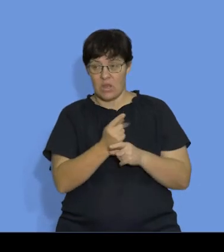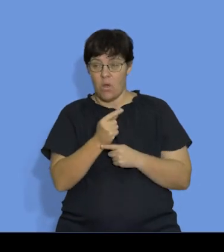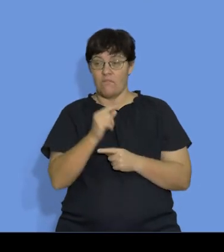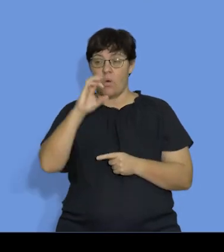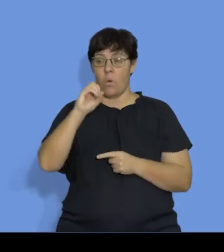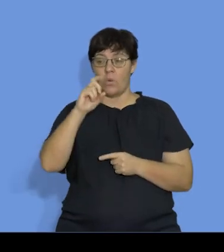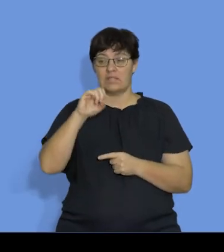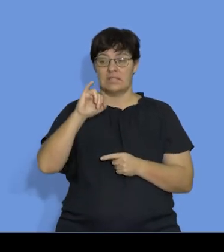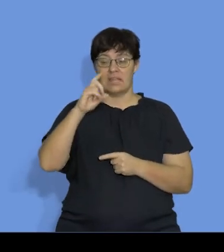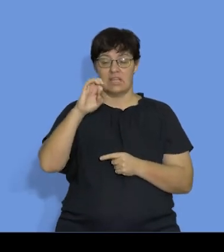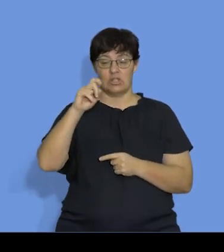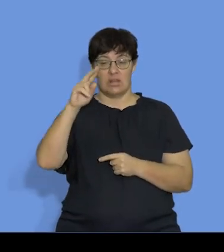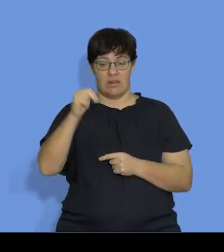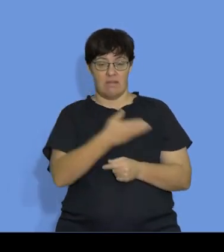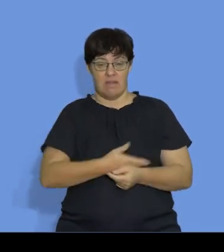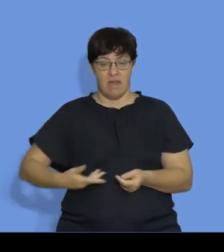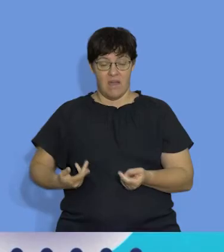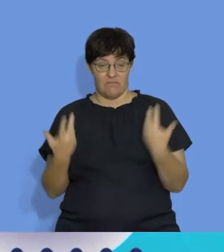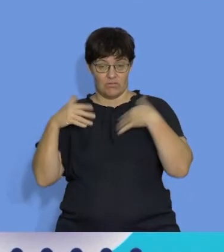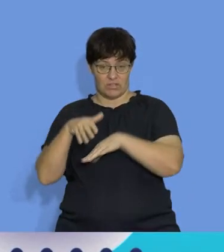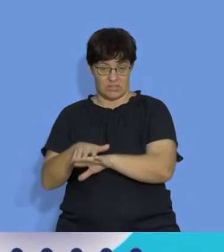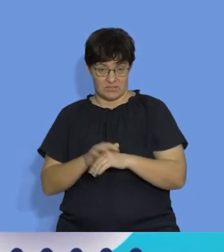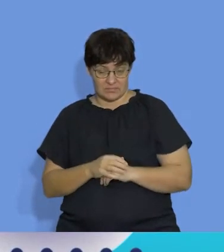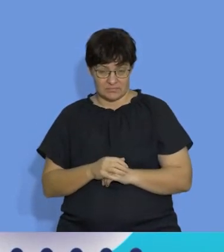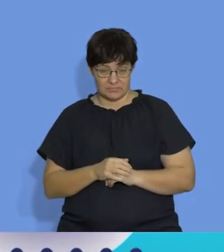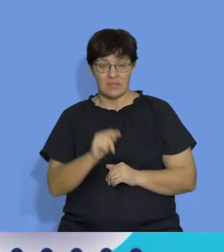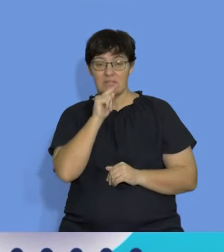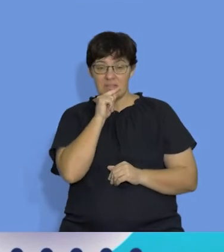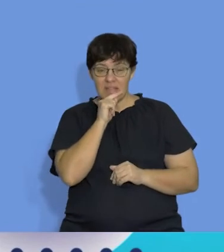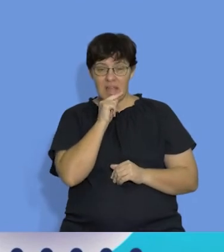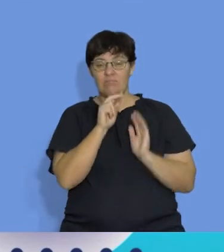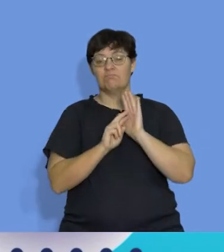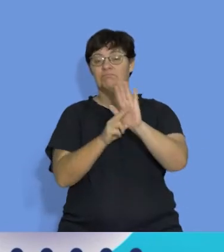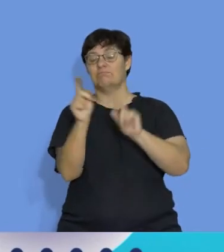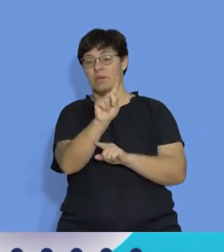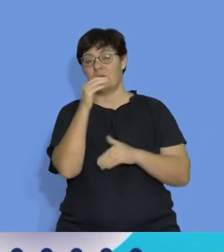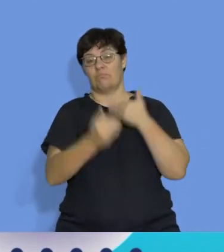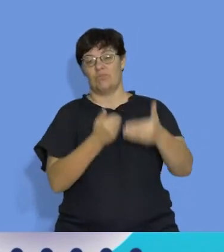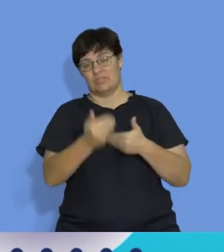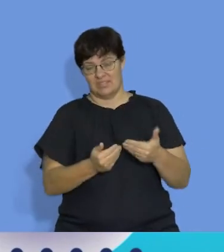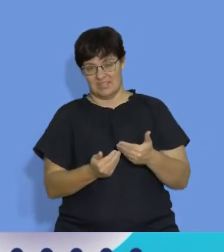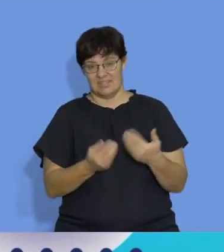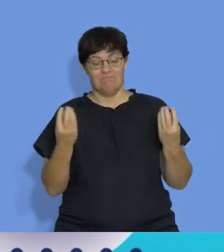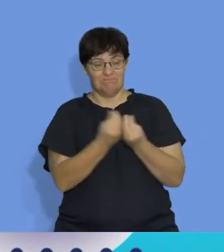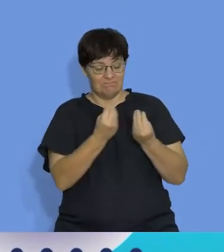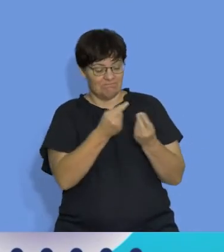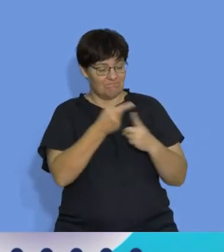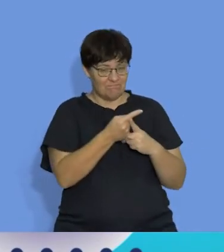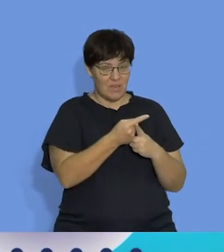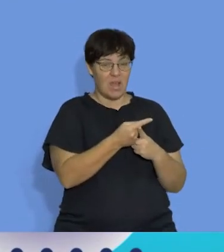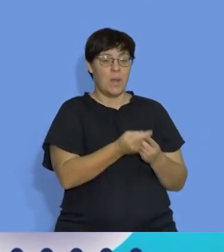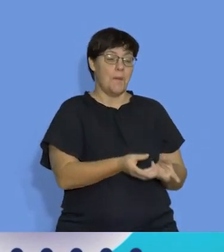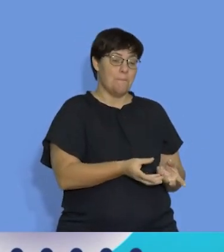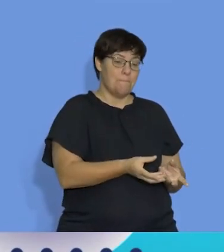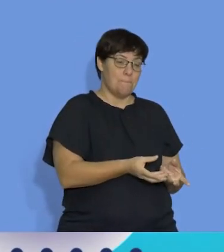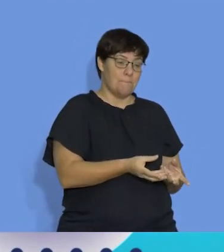half reaction. So the equation represents a process in which substances either lose or gain in